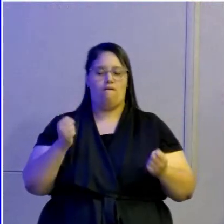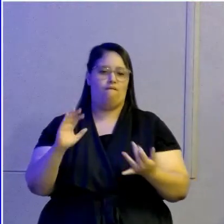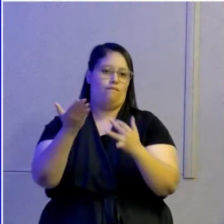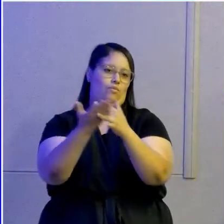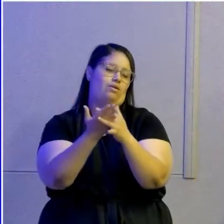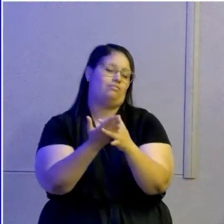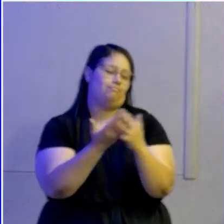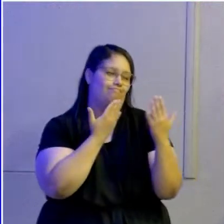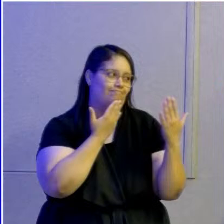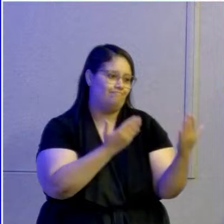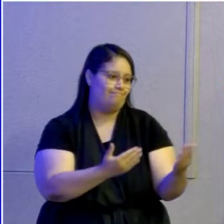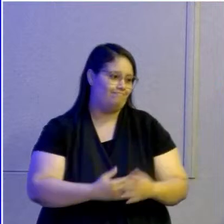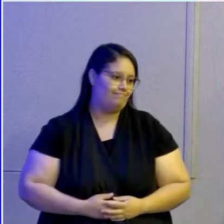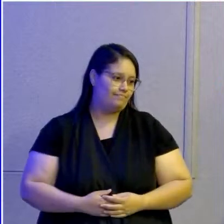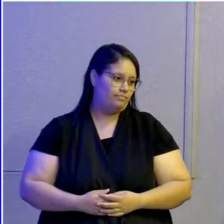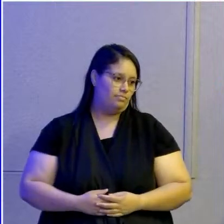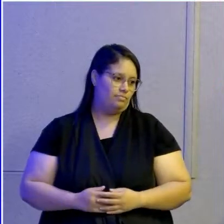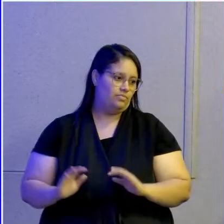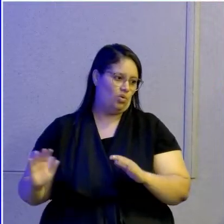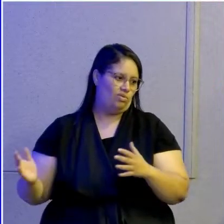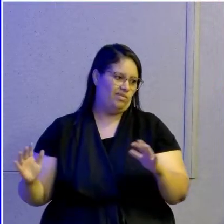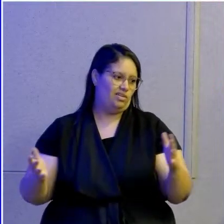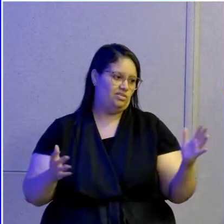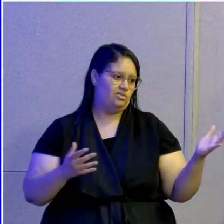you very much.